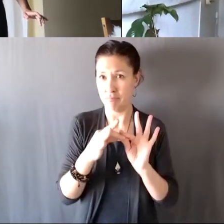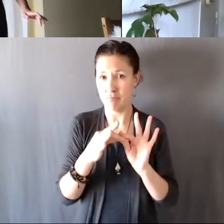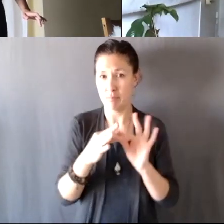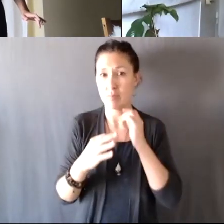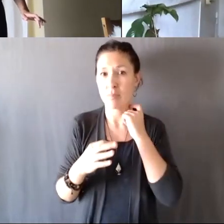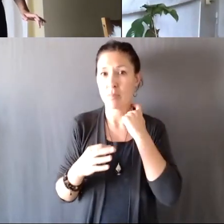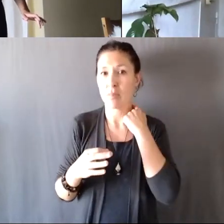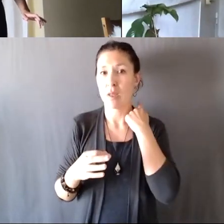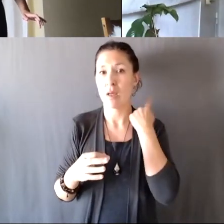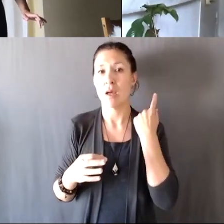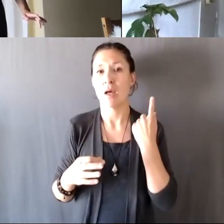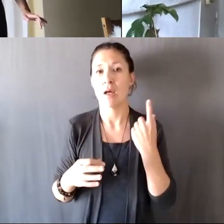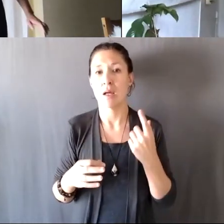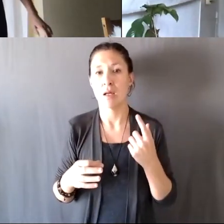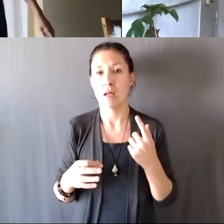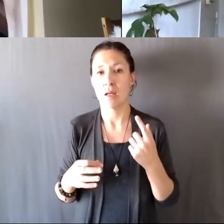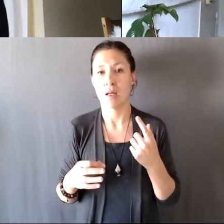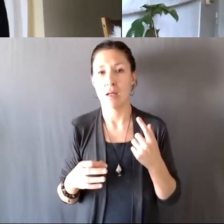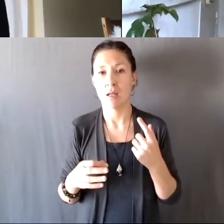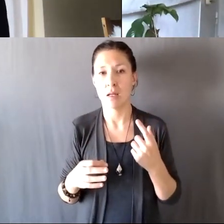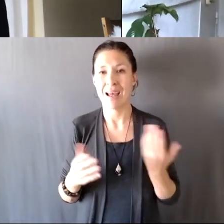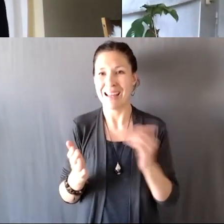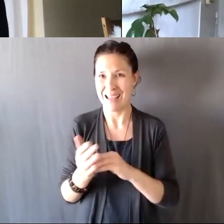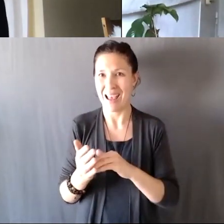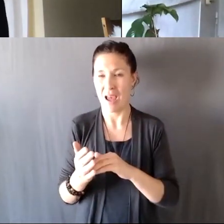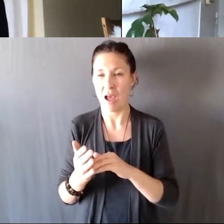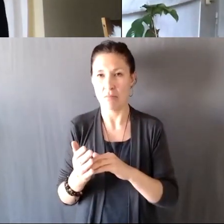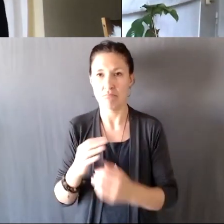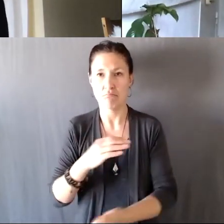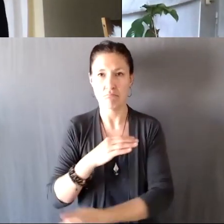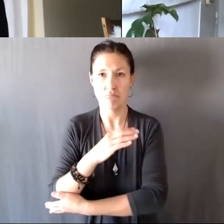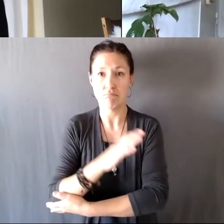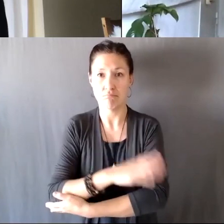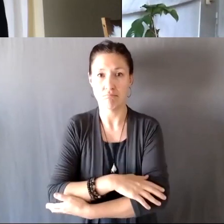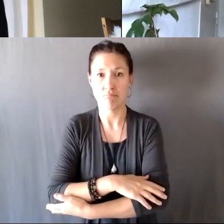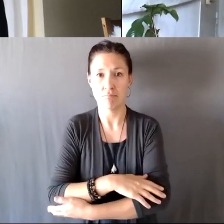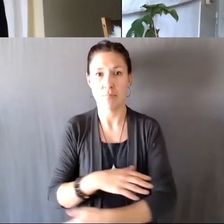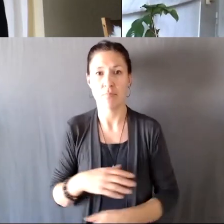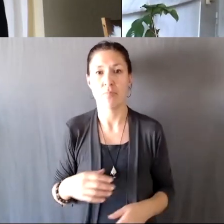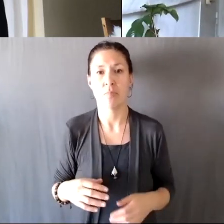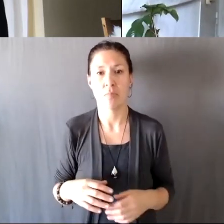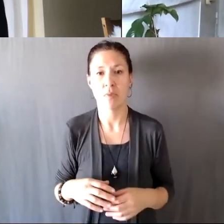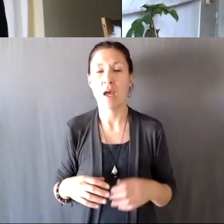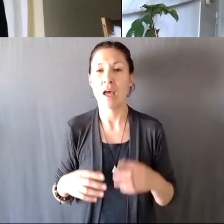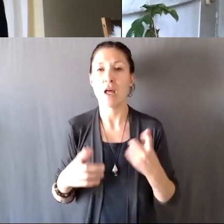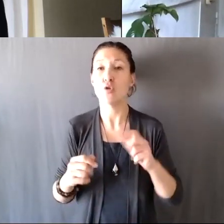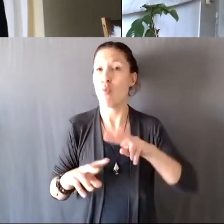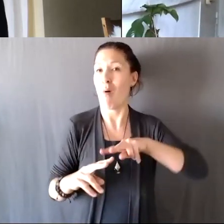And reverse.